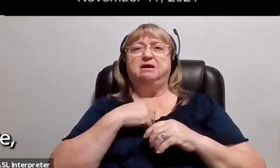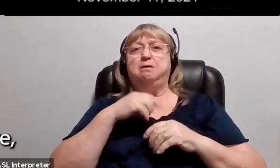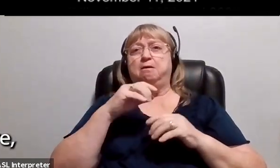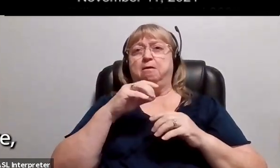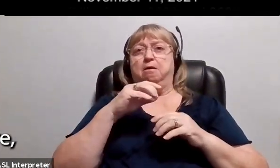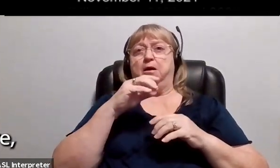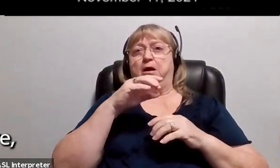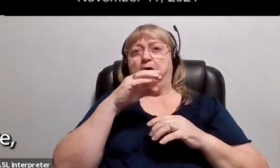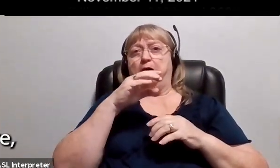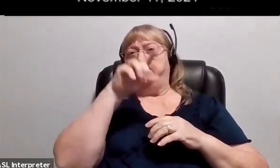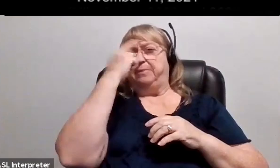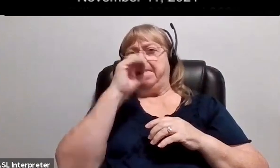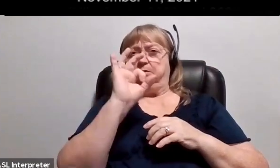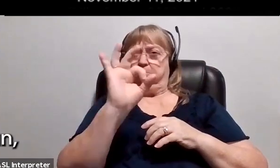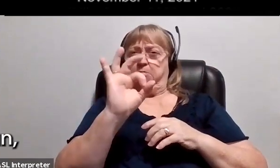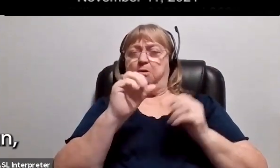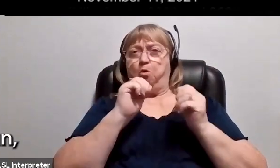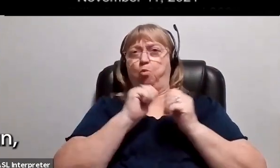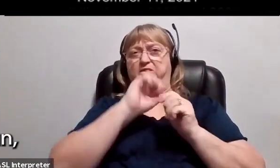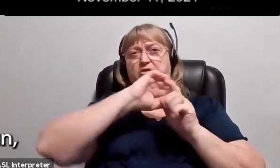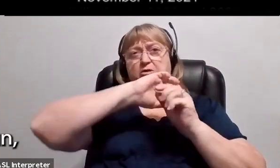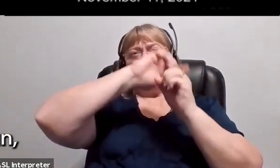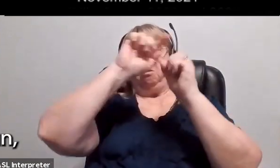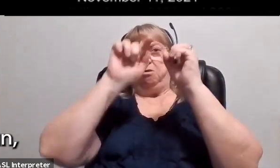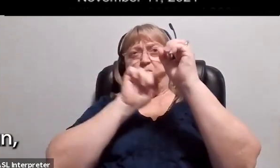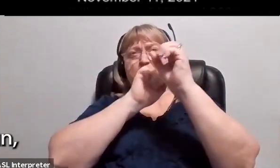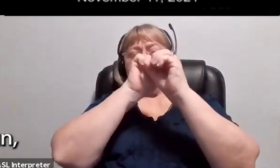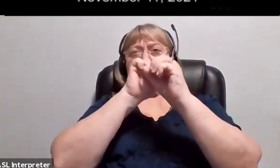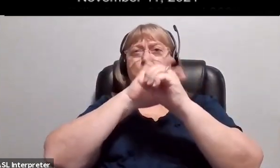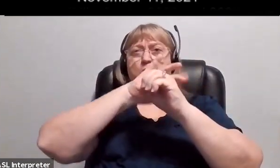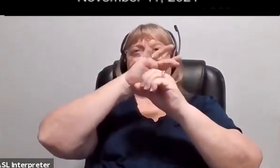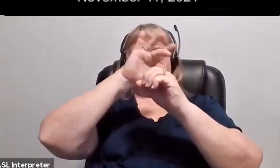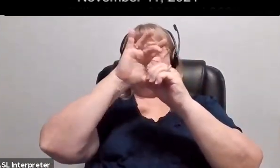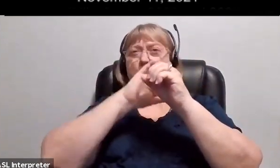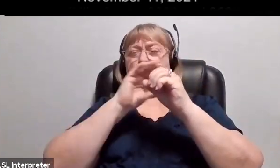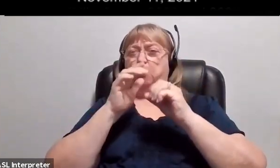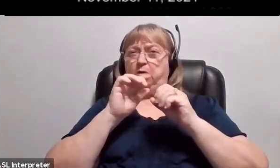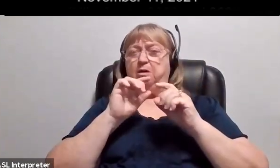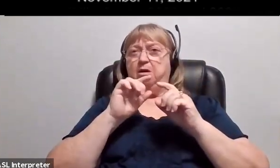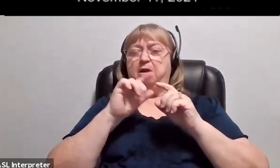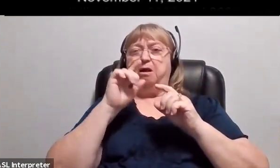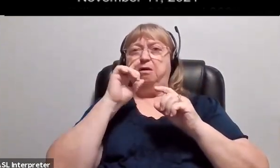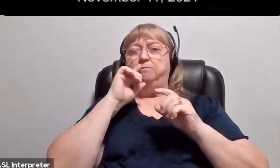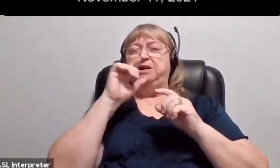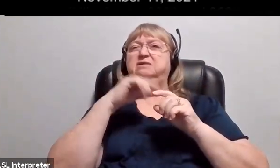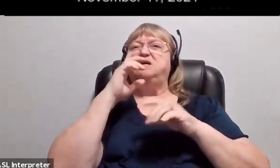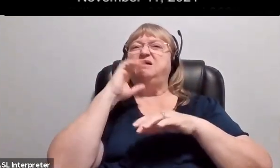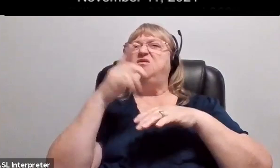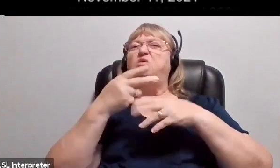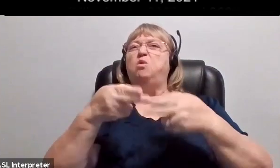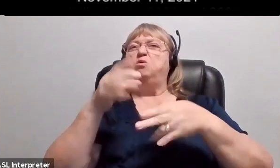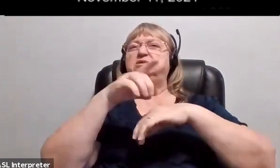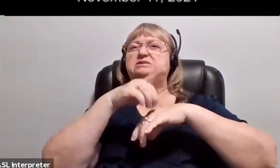gauzy halo around it and a flare, which is the diamond ring as the sun and moon enter the solar